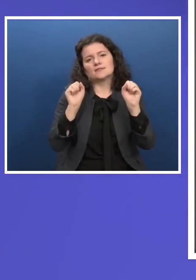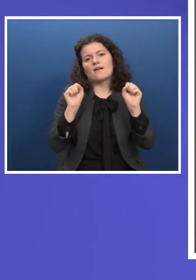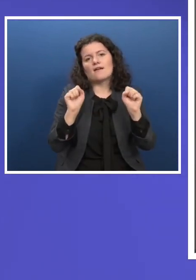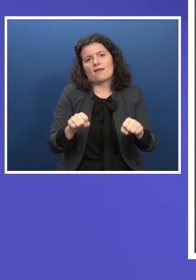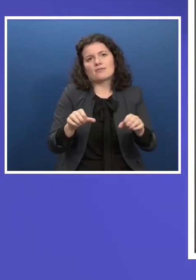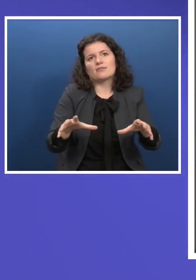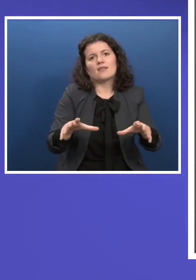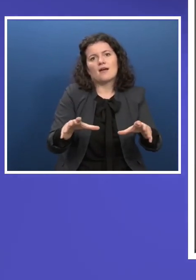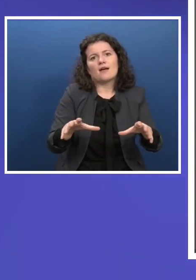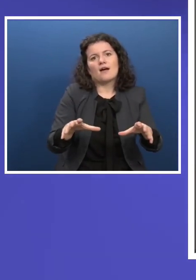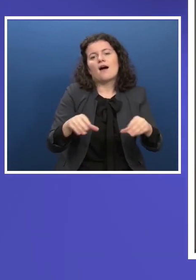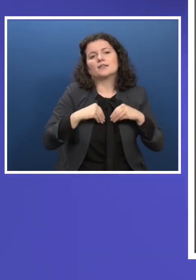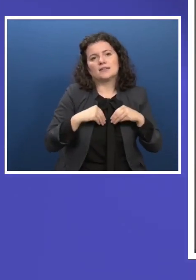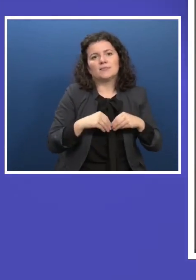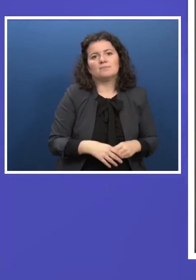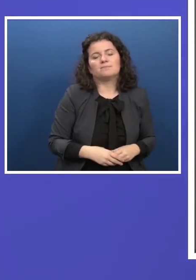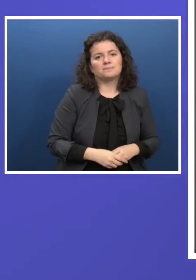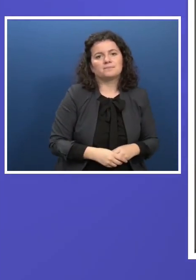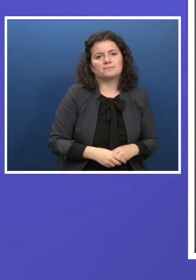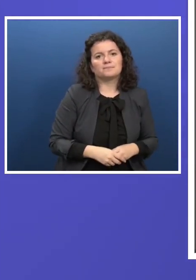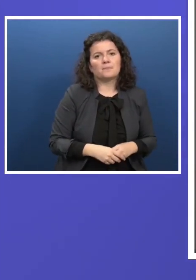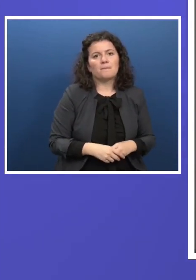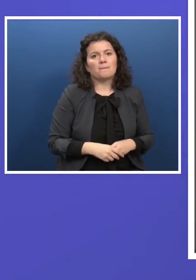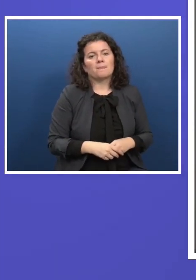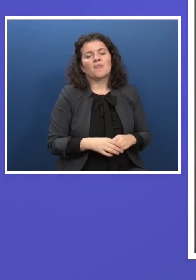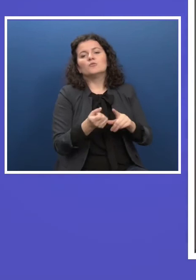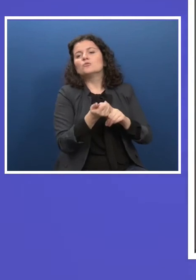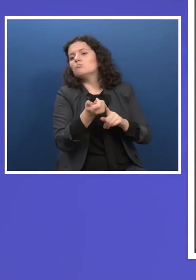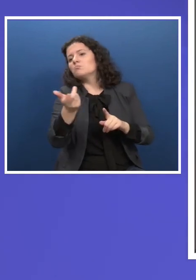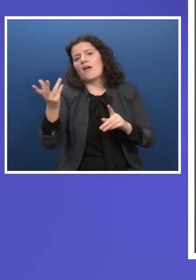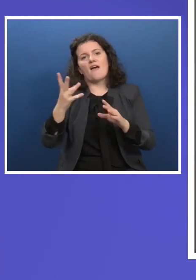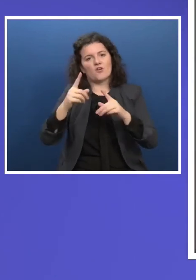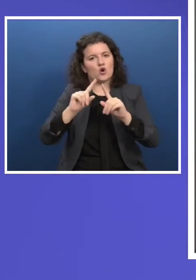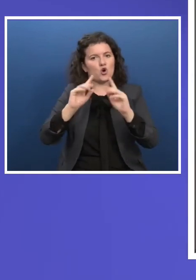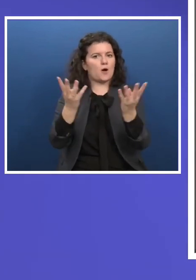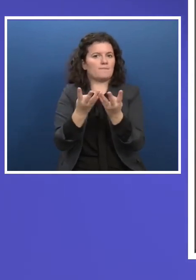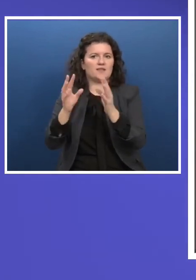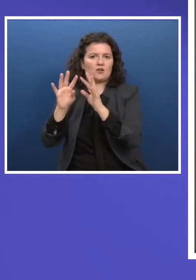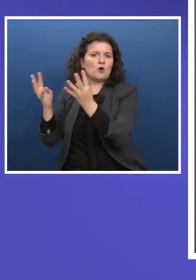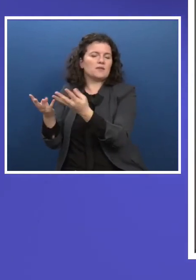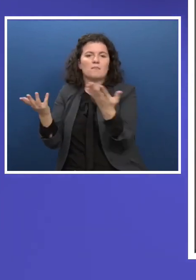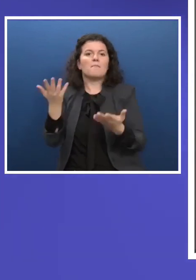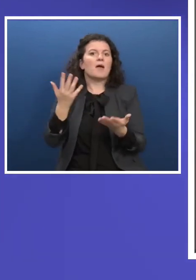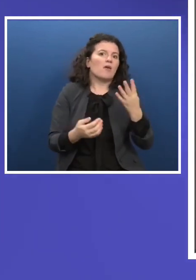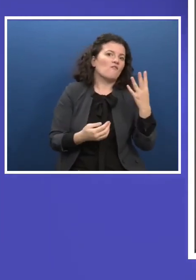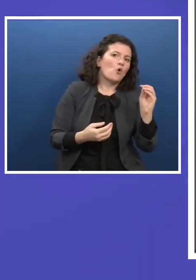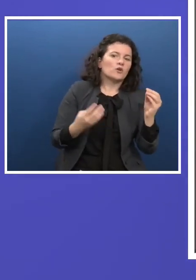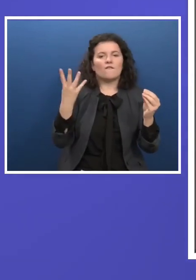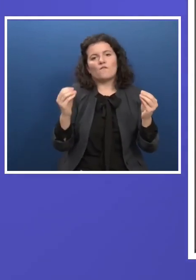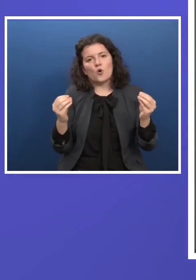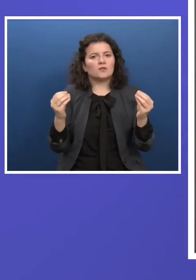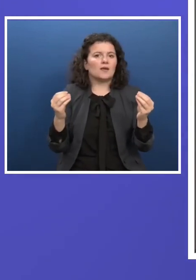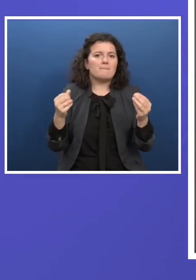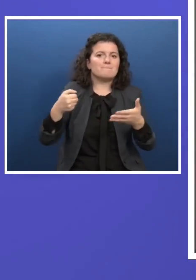advisory boards or committees where we don't have men or male or women then 40%. And that is quite often